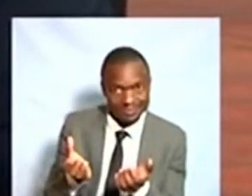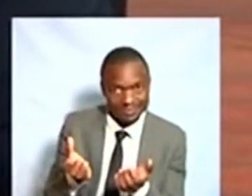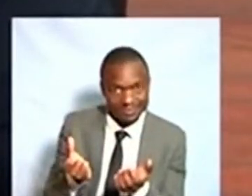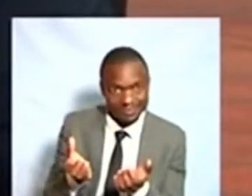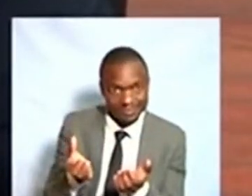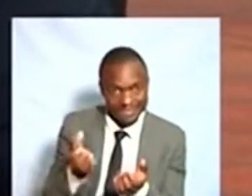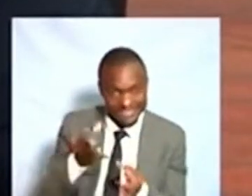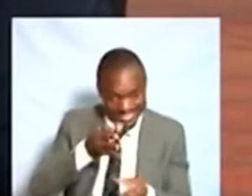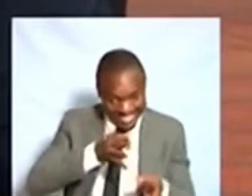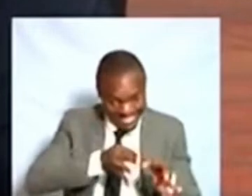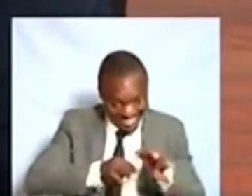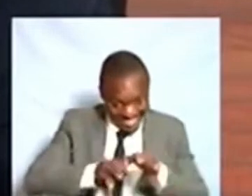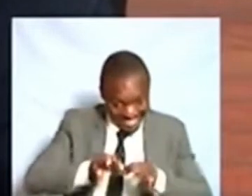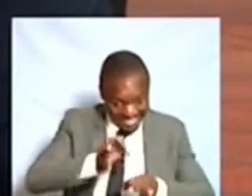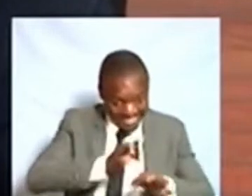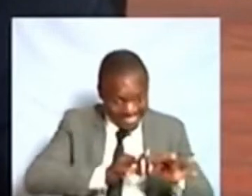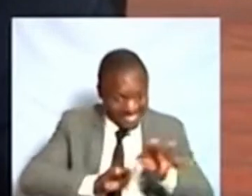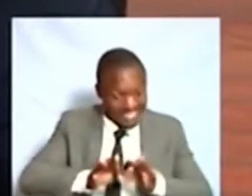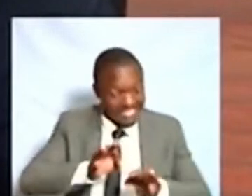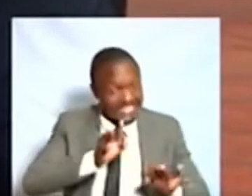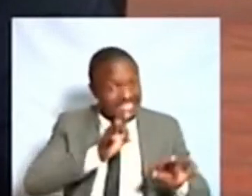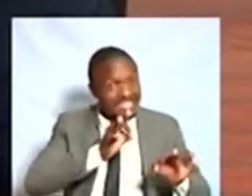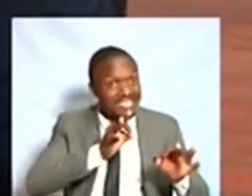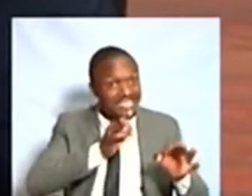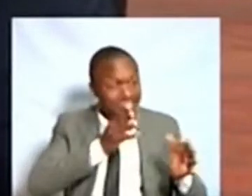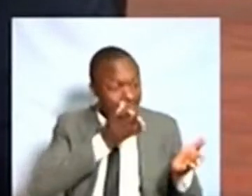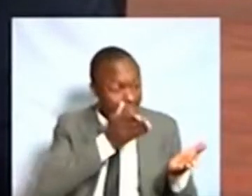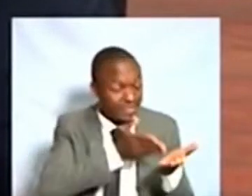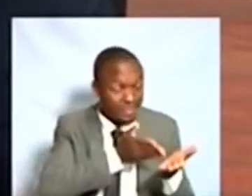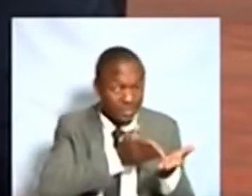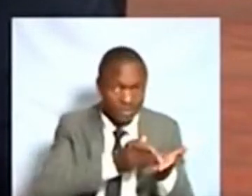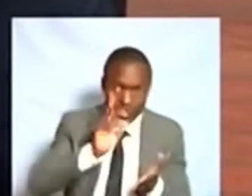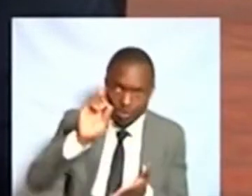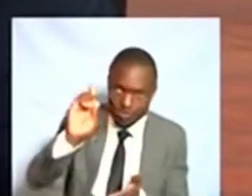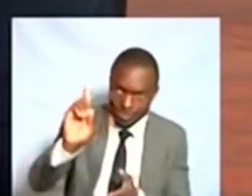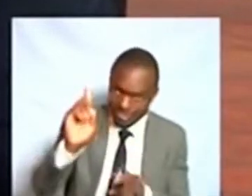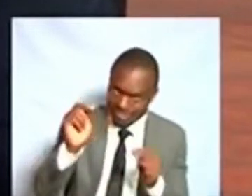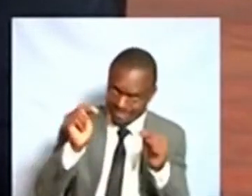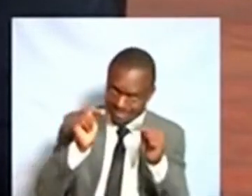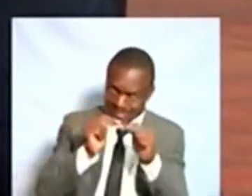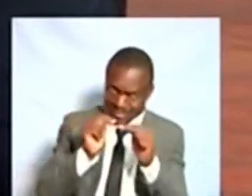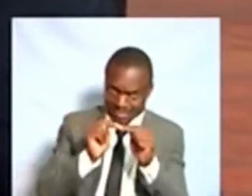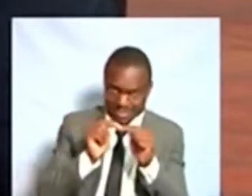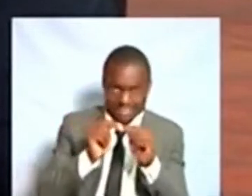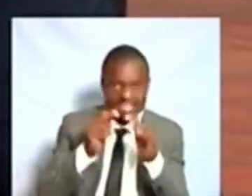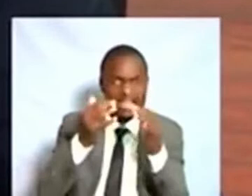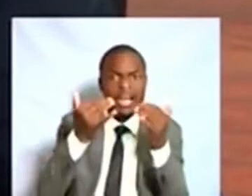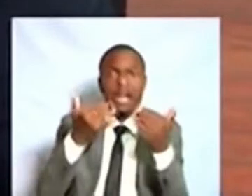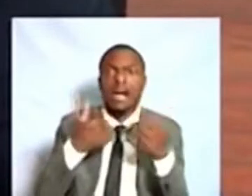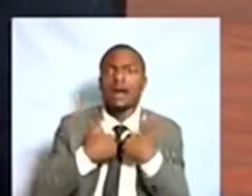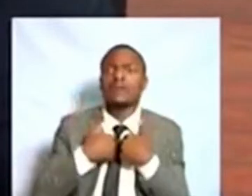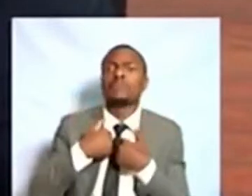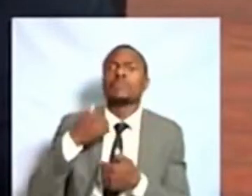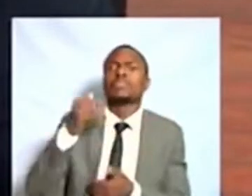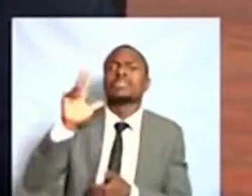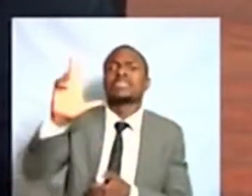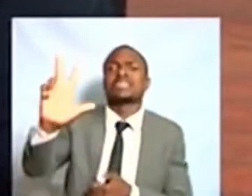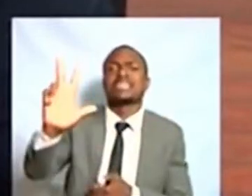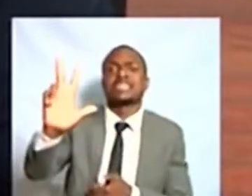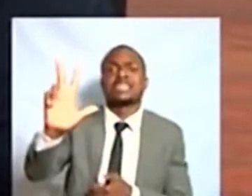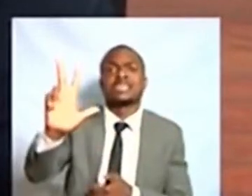an explanation. This is what one contract has now 3 figures.